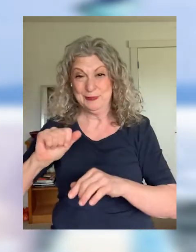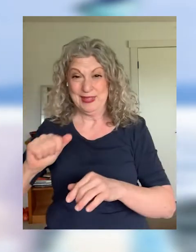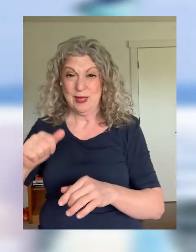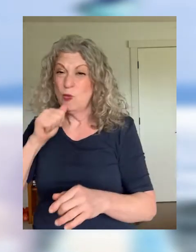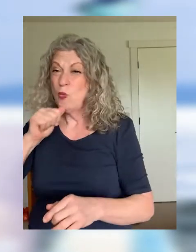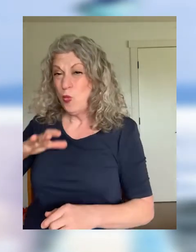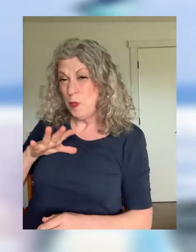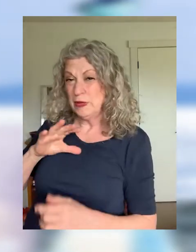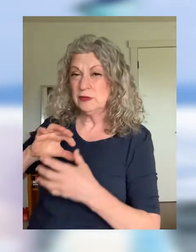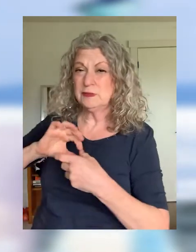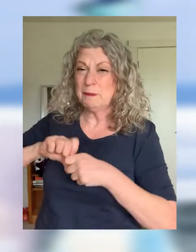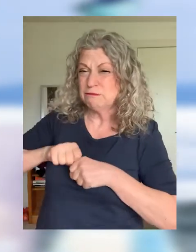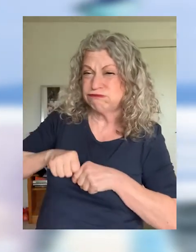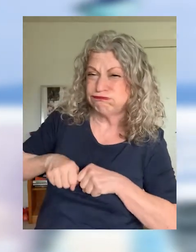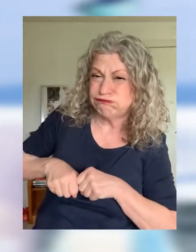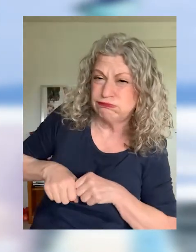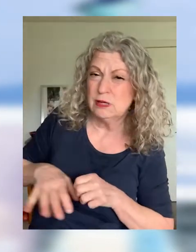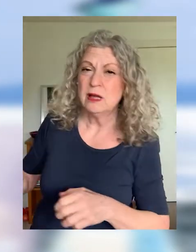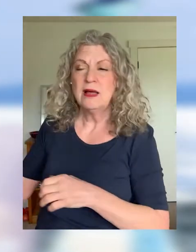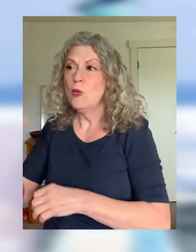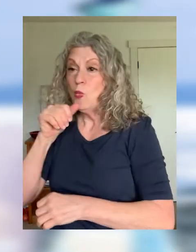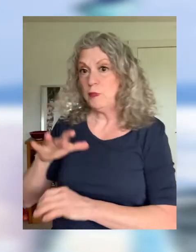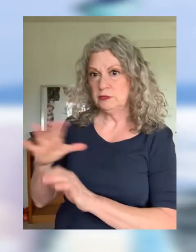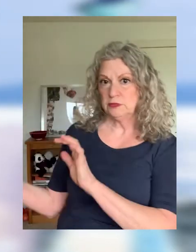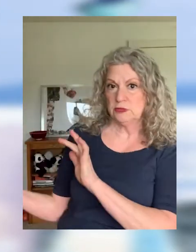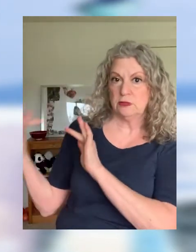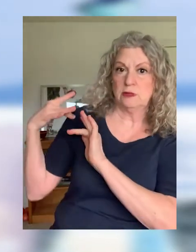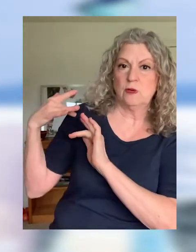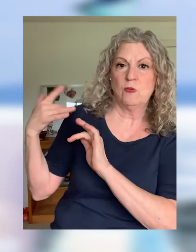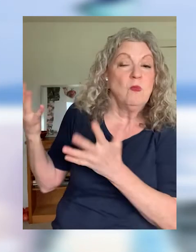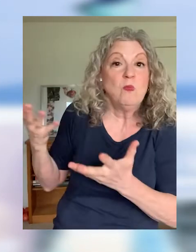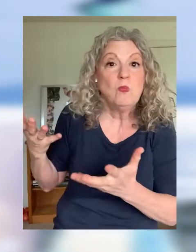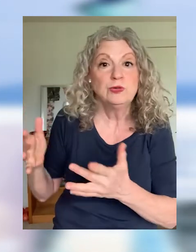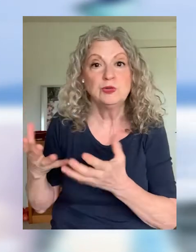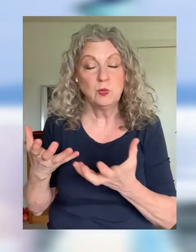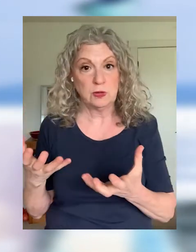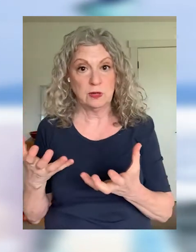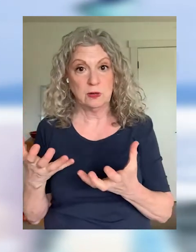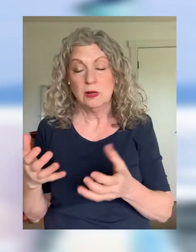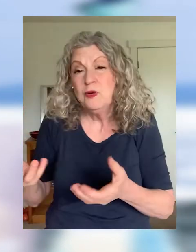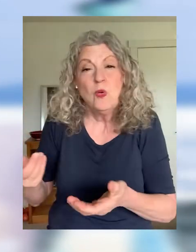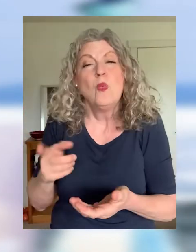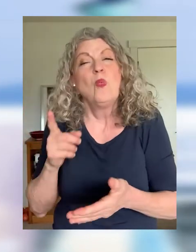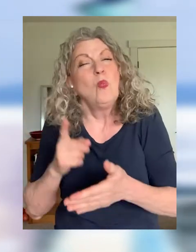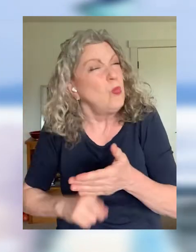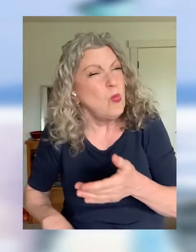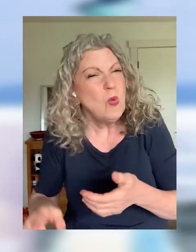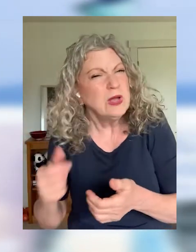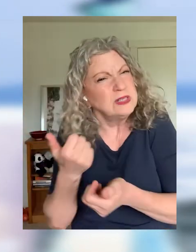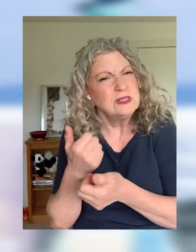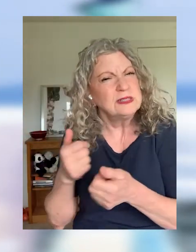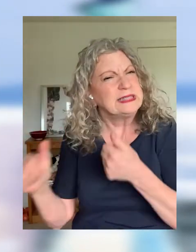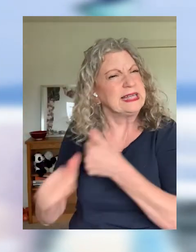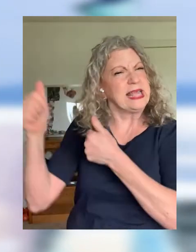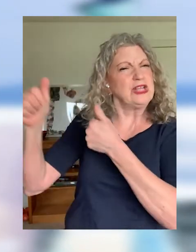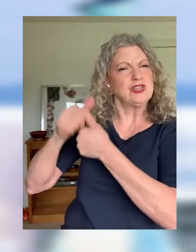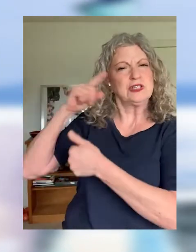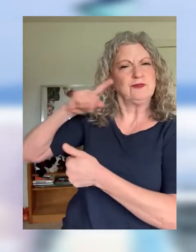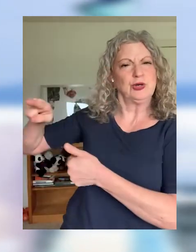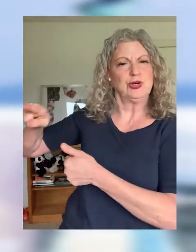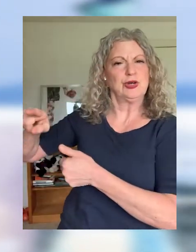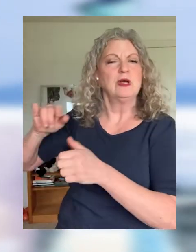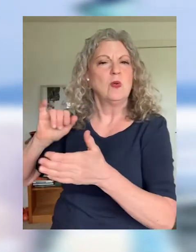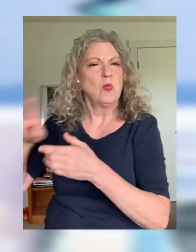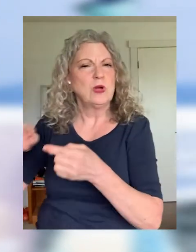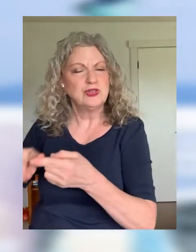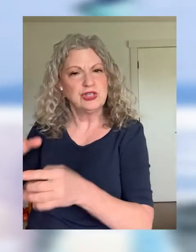crowd, the hemorrhaging woman steps forward and touches his cloak. What does she want? What is she risking in this moment in order to get what